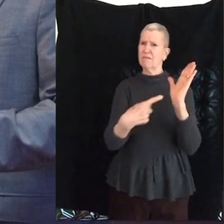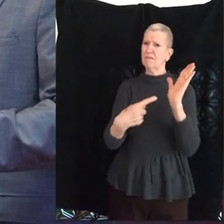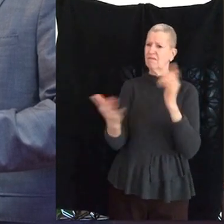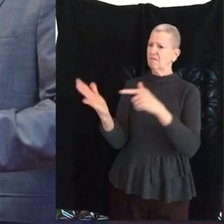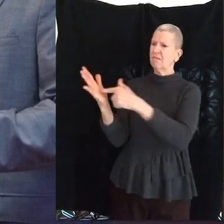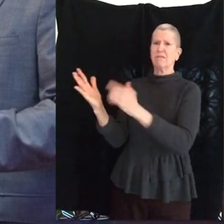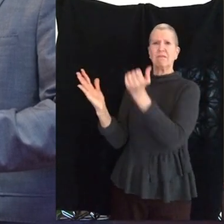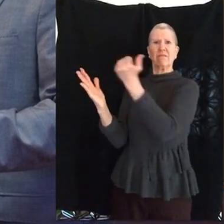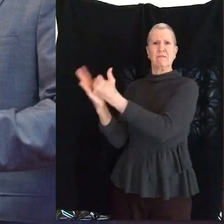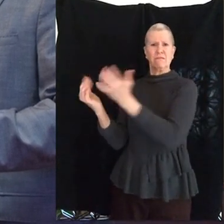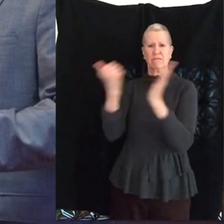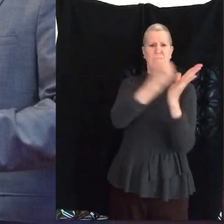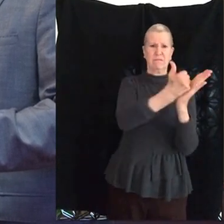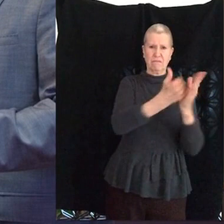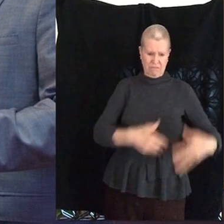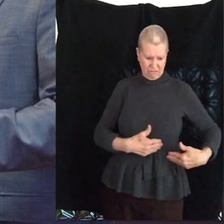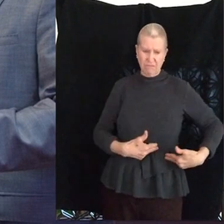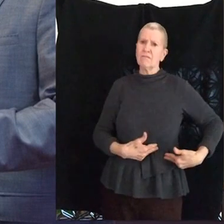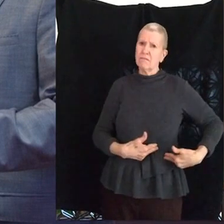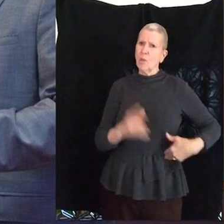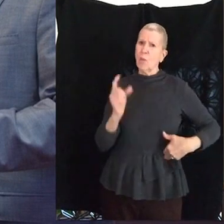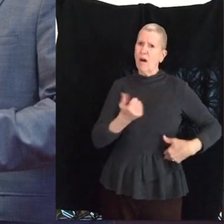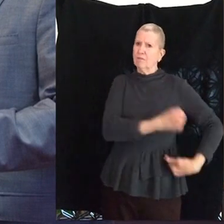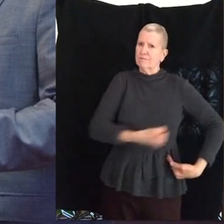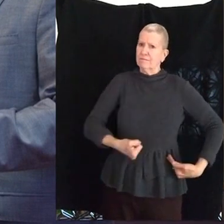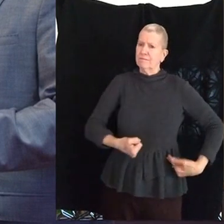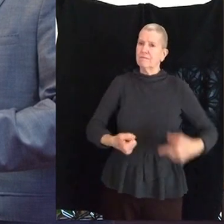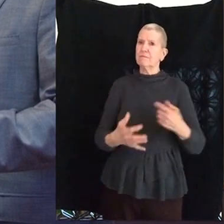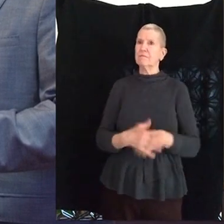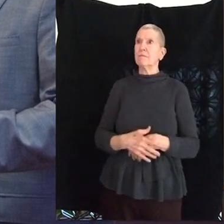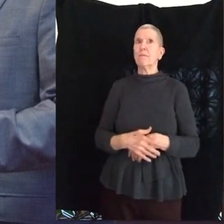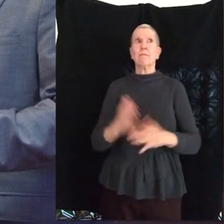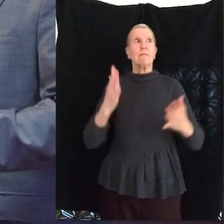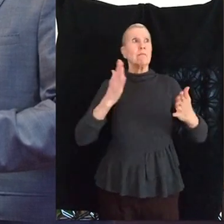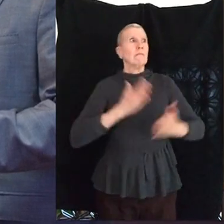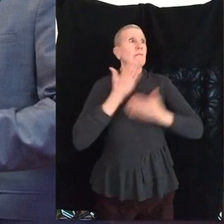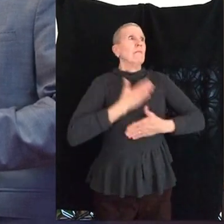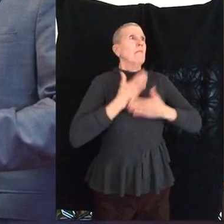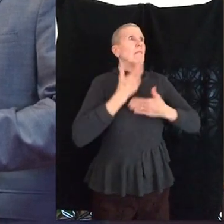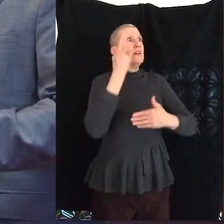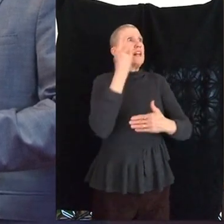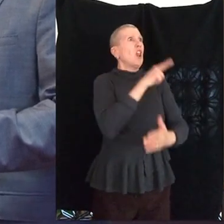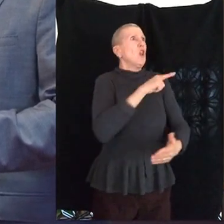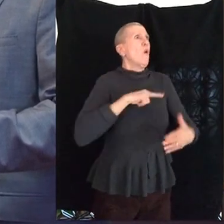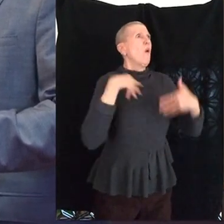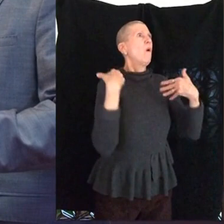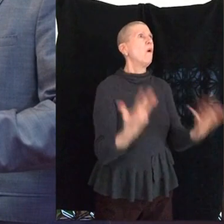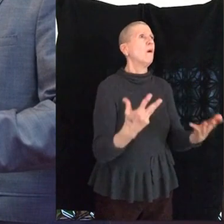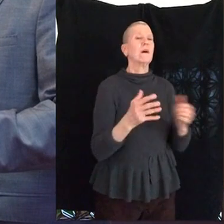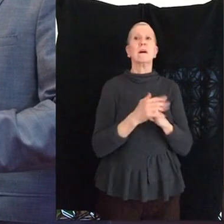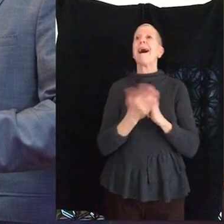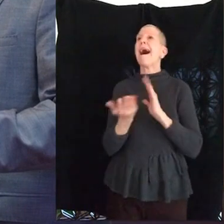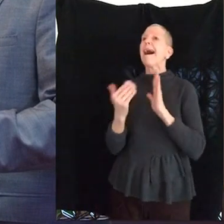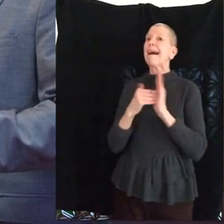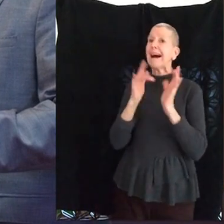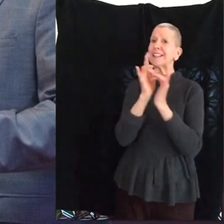side. Then the disciples rejoiced when they saw the Lord. Jesus said to them again,